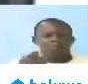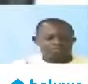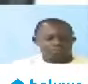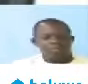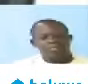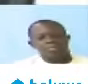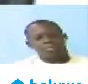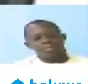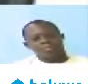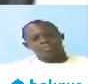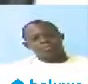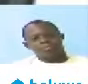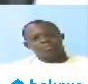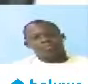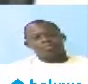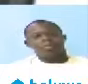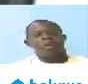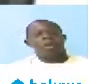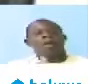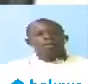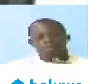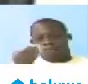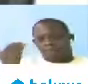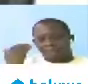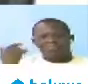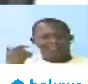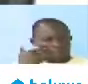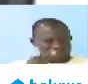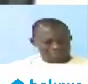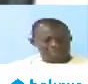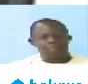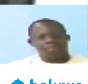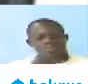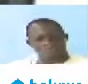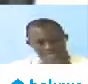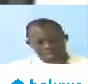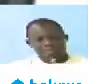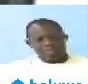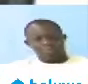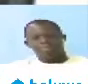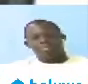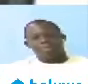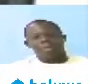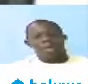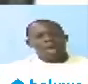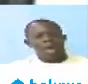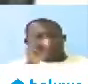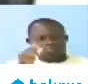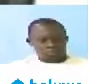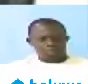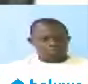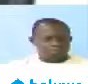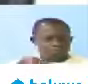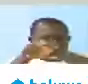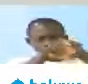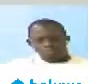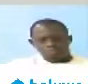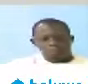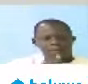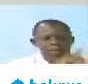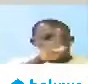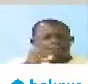Warol and the arrest? No. That it was during those days that I was arrested. So Yesamba Camponin, and I was taken to the camp. Which